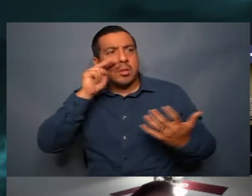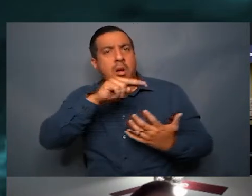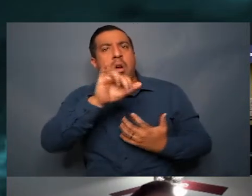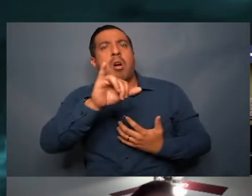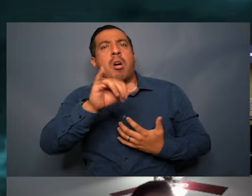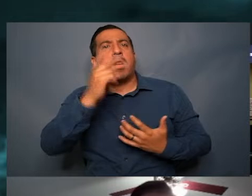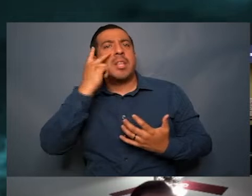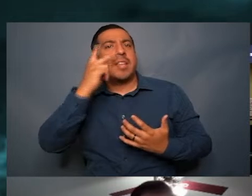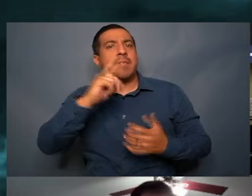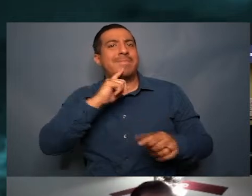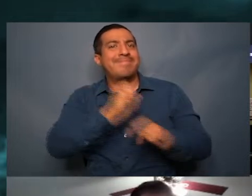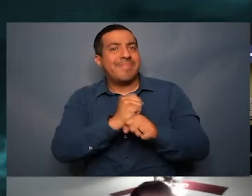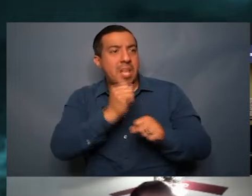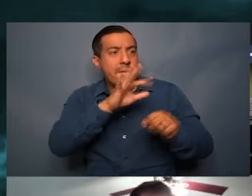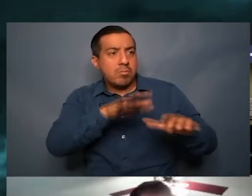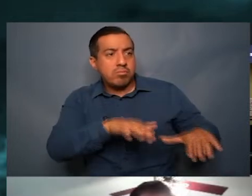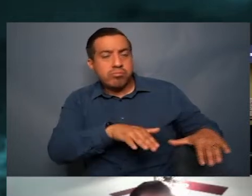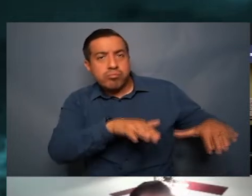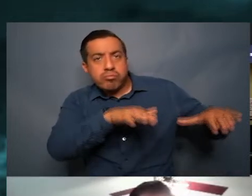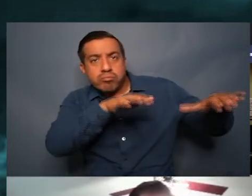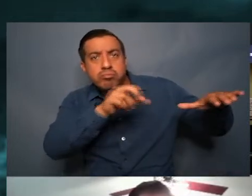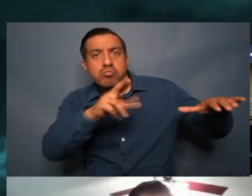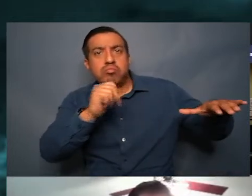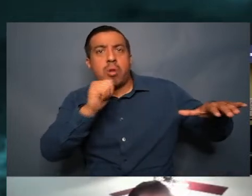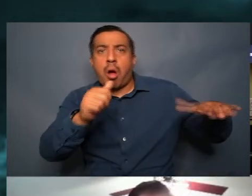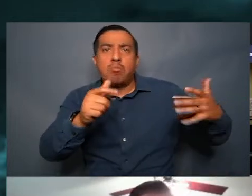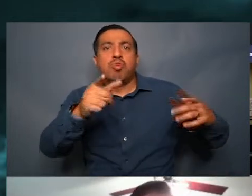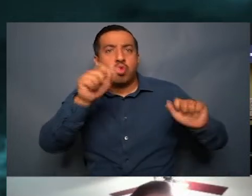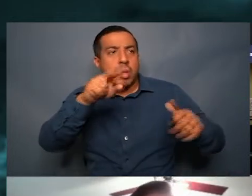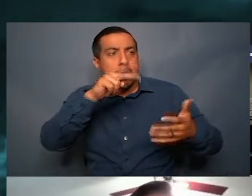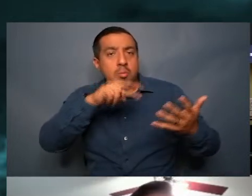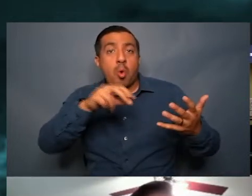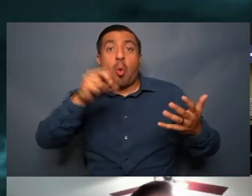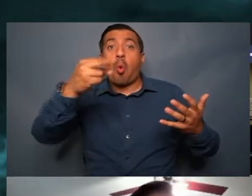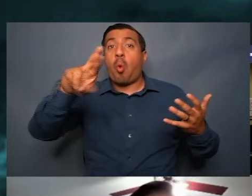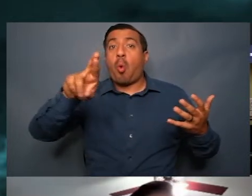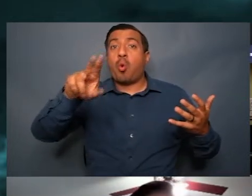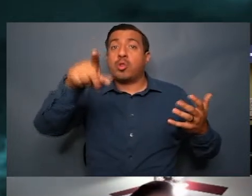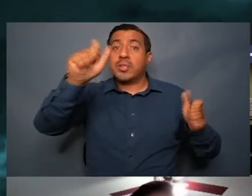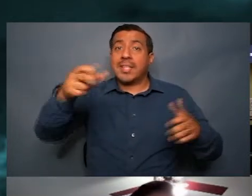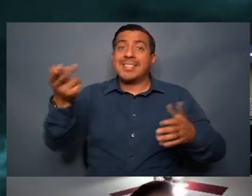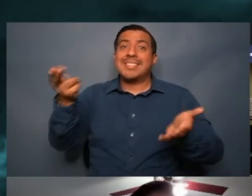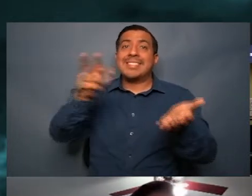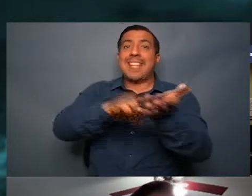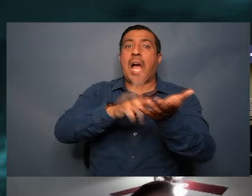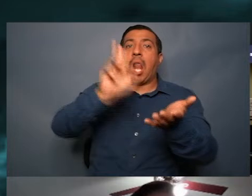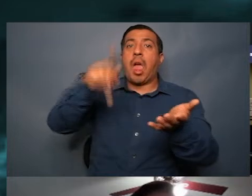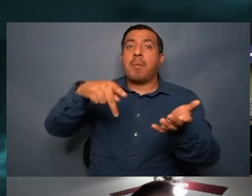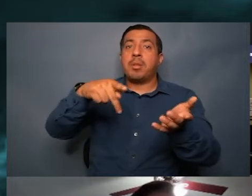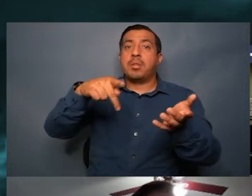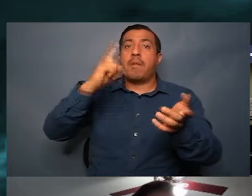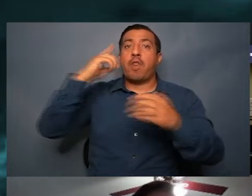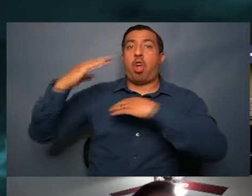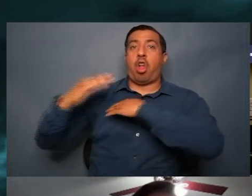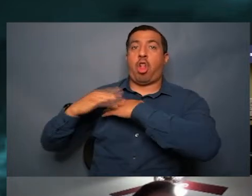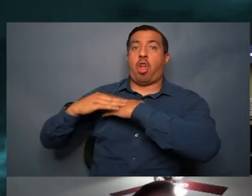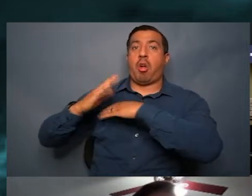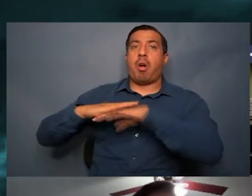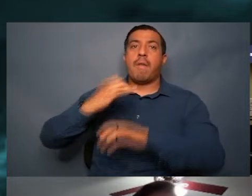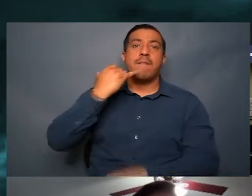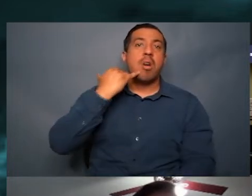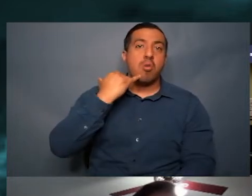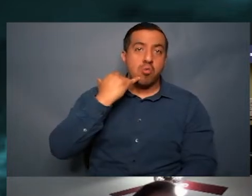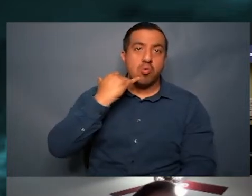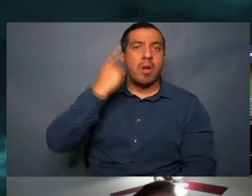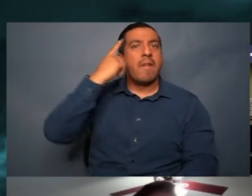of the flooding from the creeks and the bayous. The other thing you can do is you can sign up to actually get alerts from those gauges sent to your cell phone. So if you're out in Fort